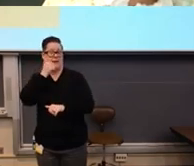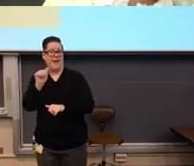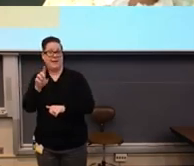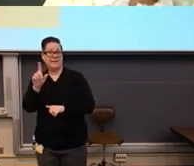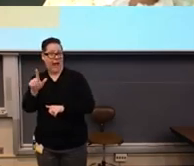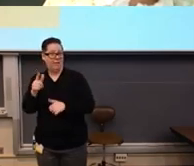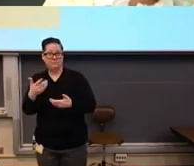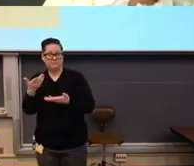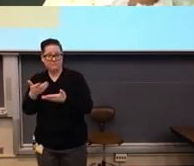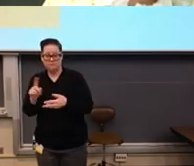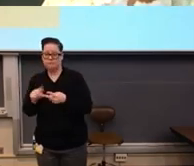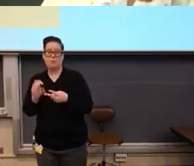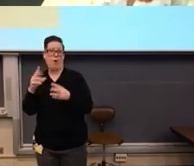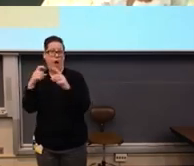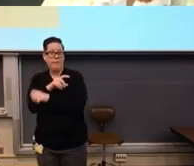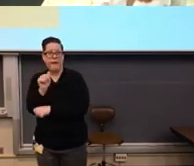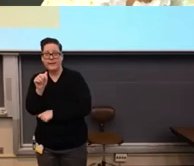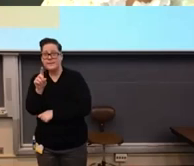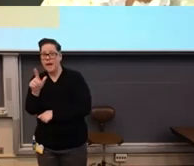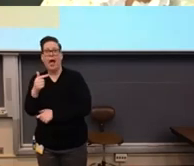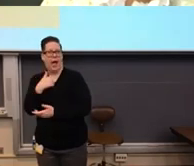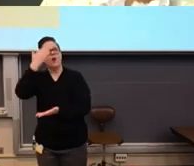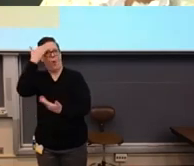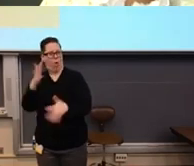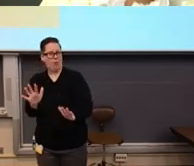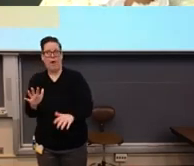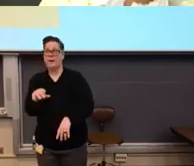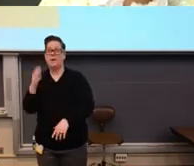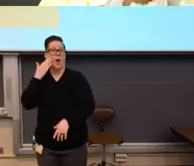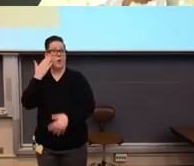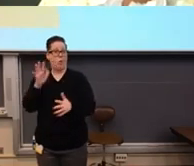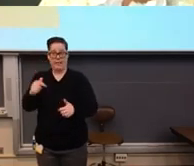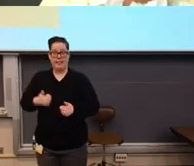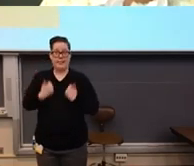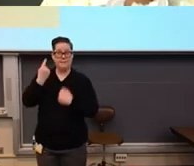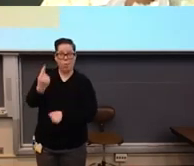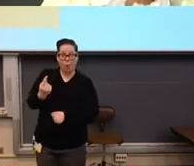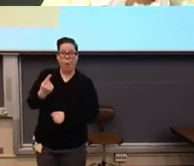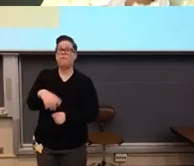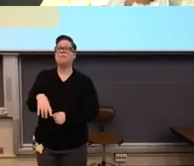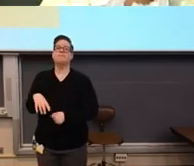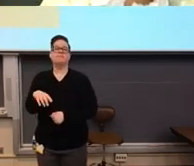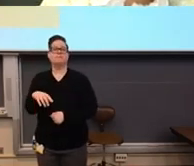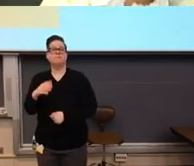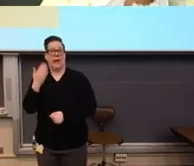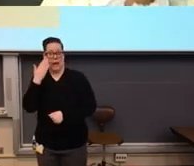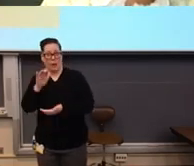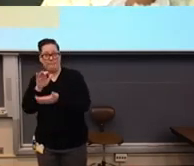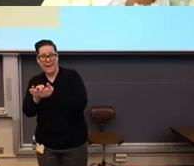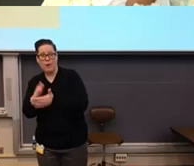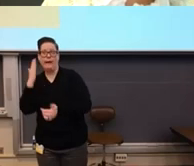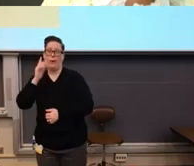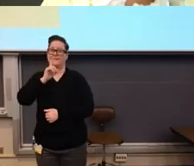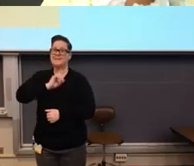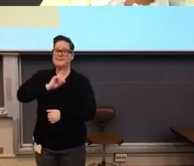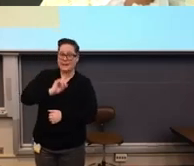complex IADLs. I know if they live alone, or I know if they're married, if they're single.